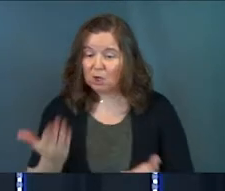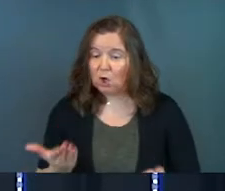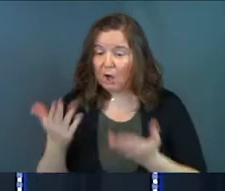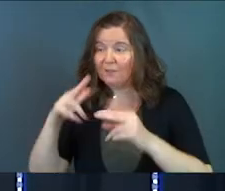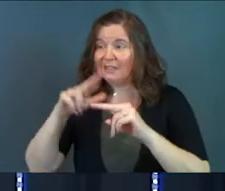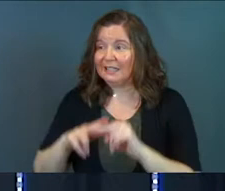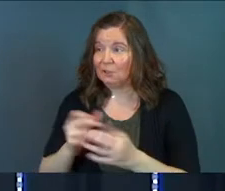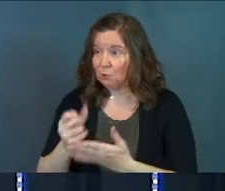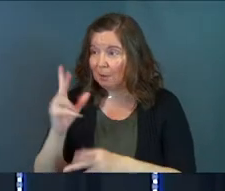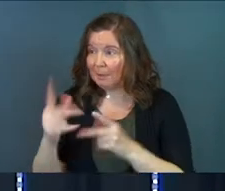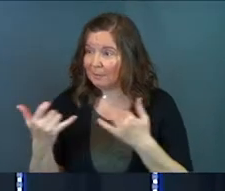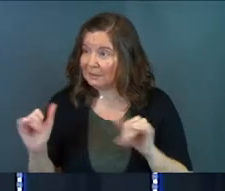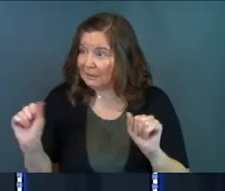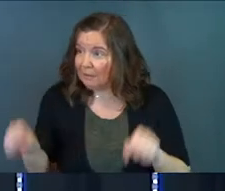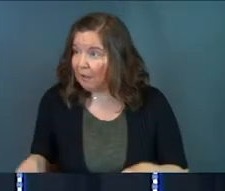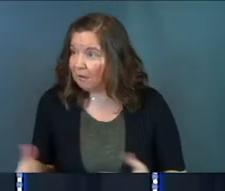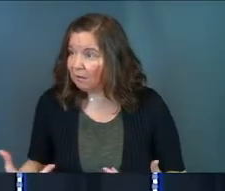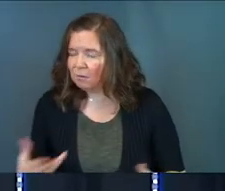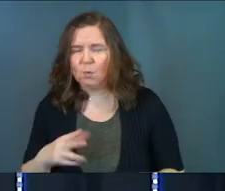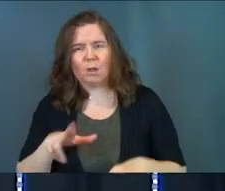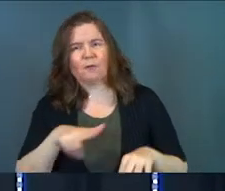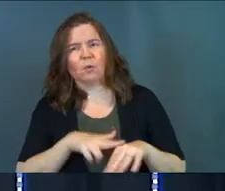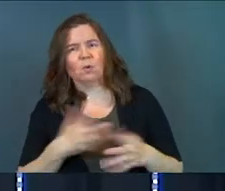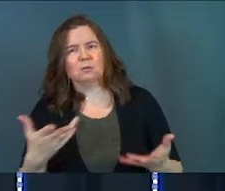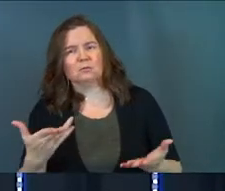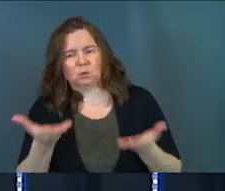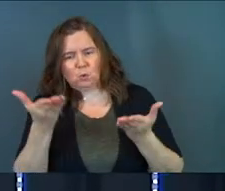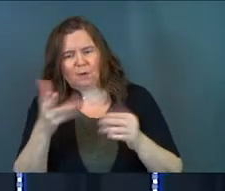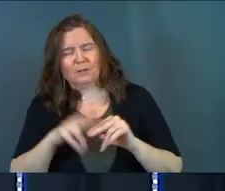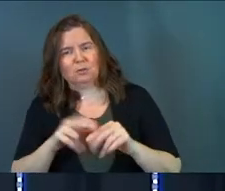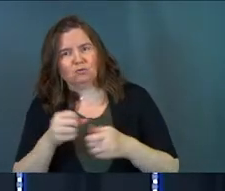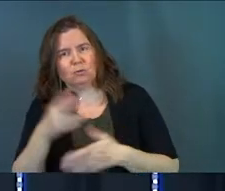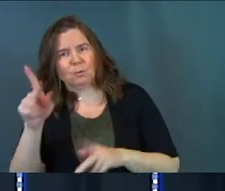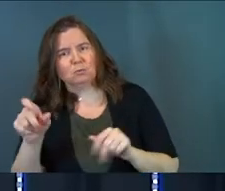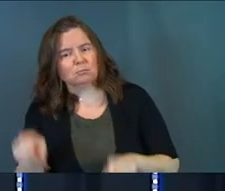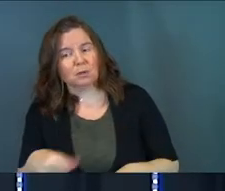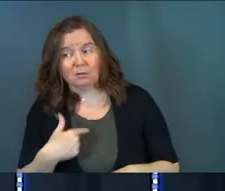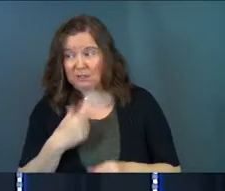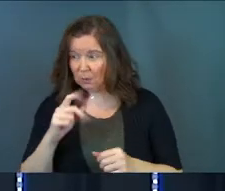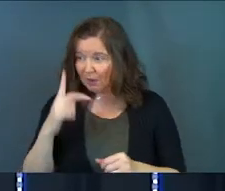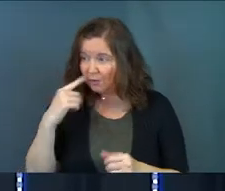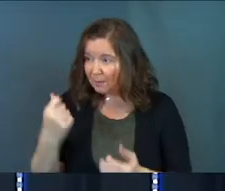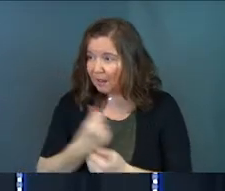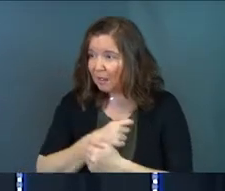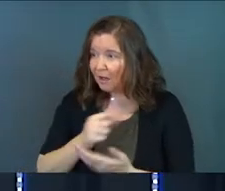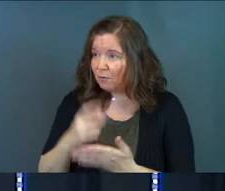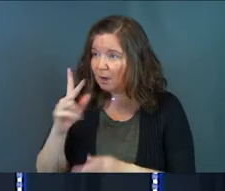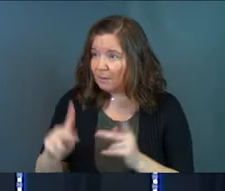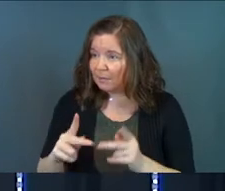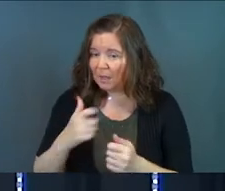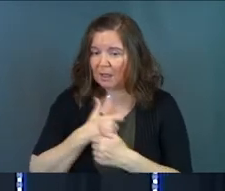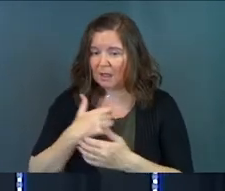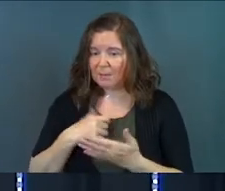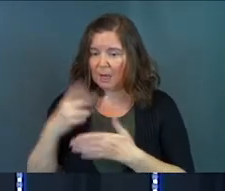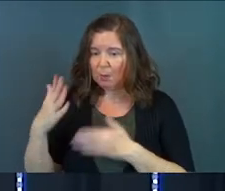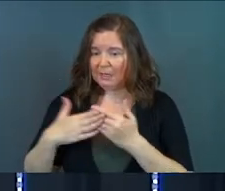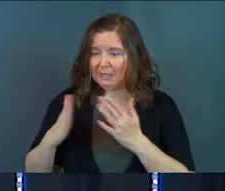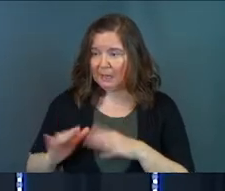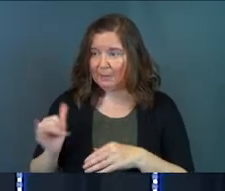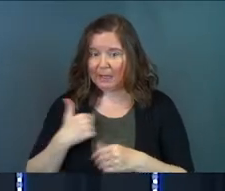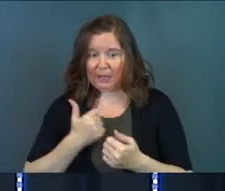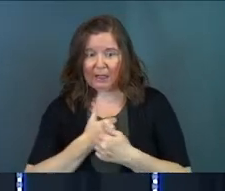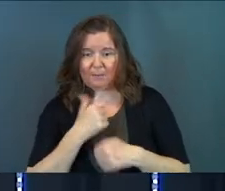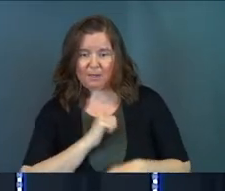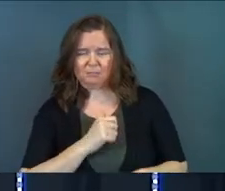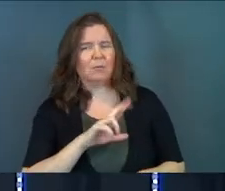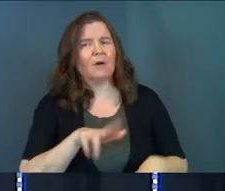offer seats to rich people? Well, of course it is. Isn't it okay for me to love rich people and love my rich neighbors like I